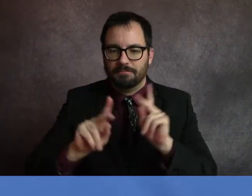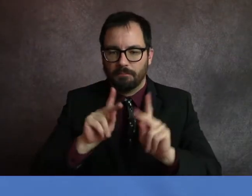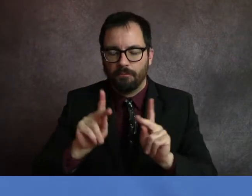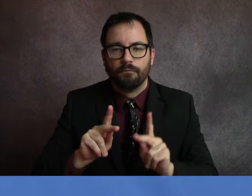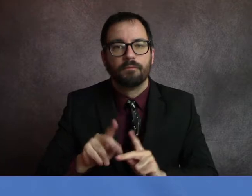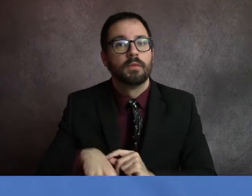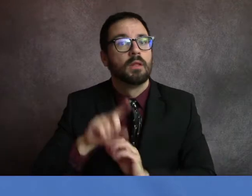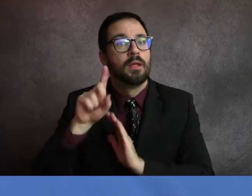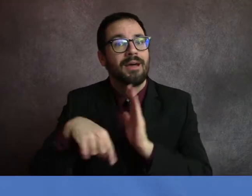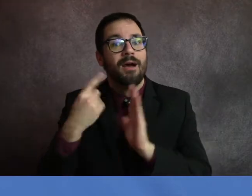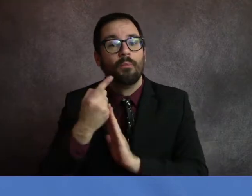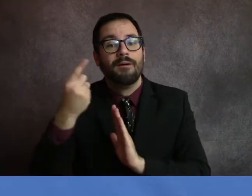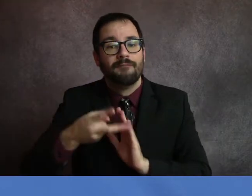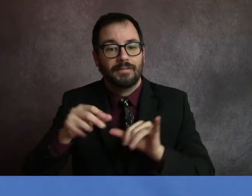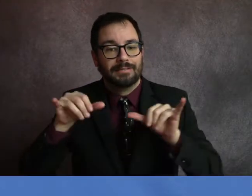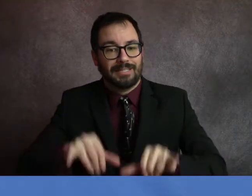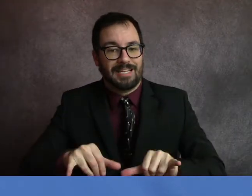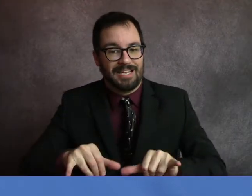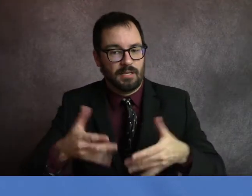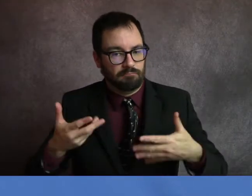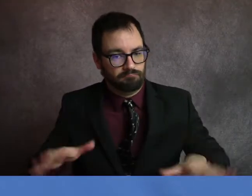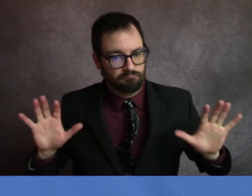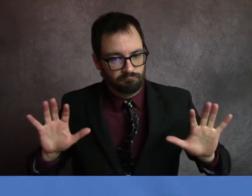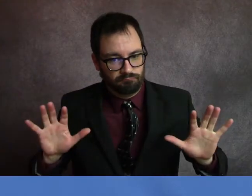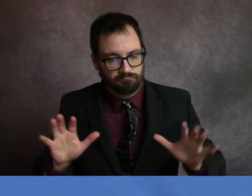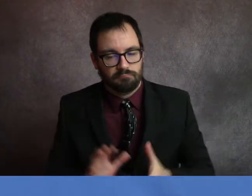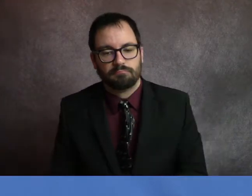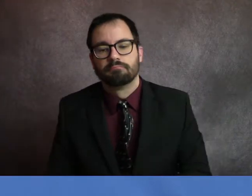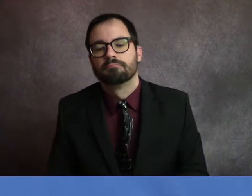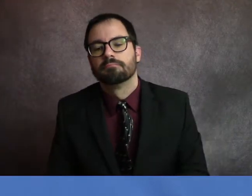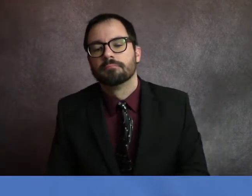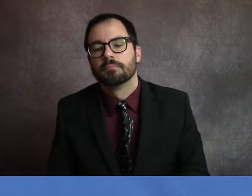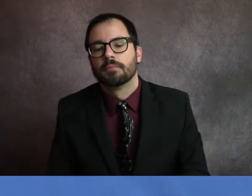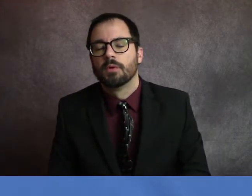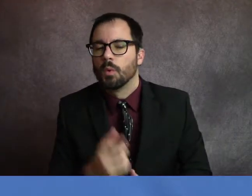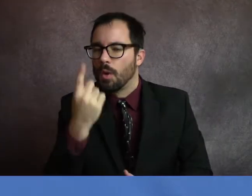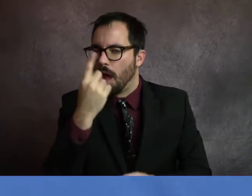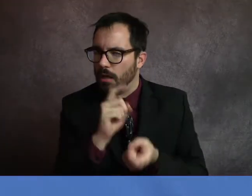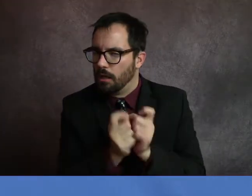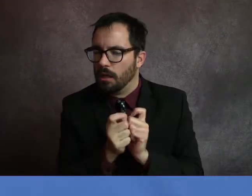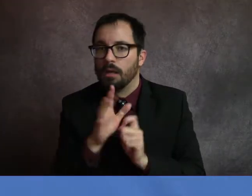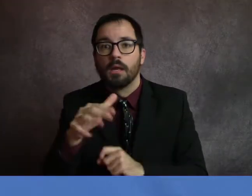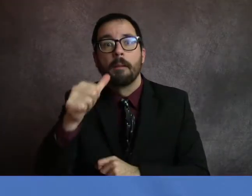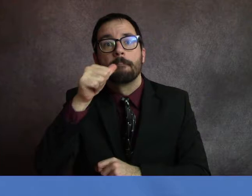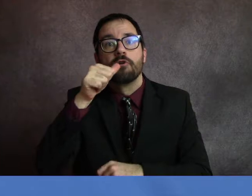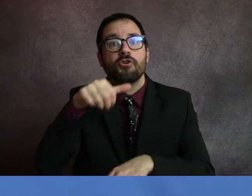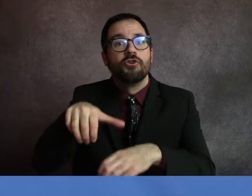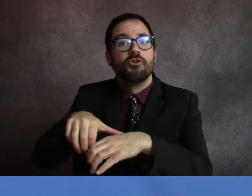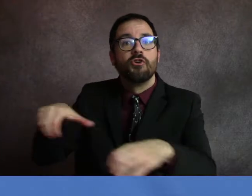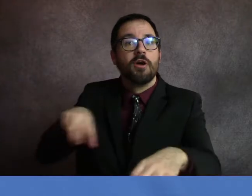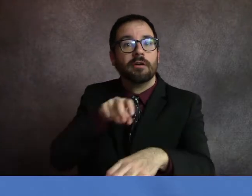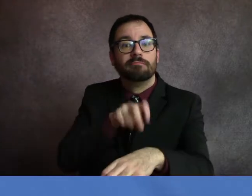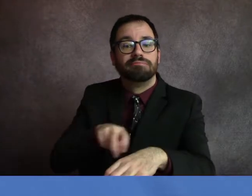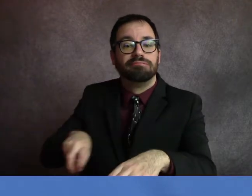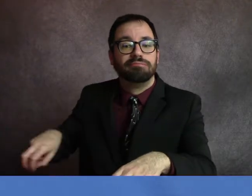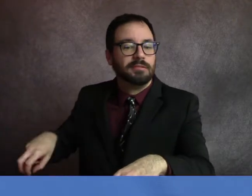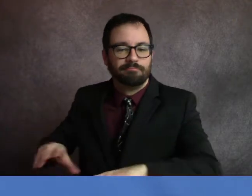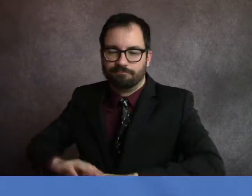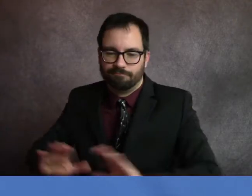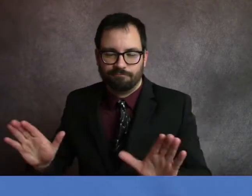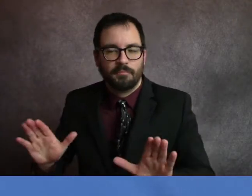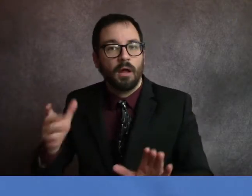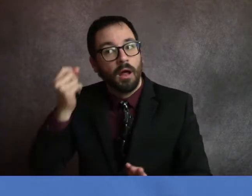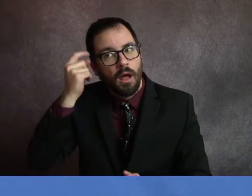times. One change during this pause is bar seating will not be allowed except with special approval granted by the Boston Licensing